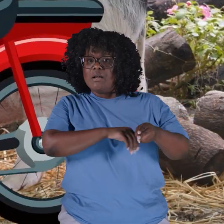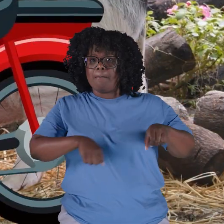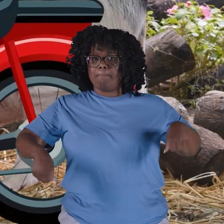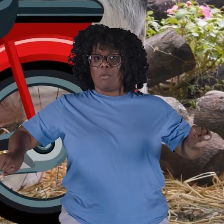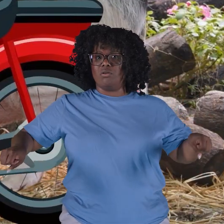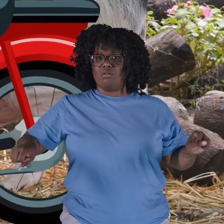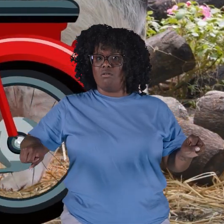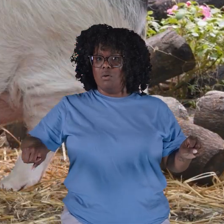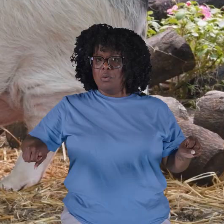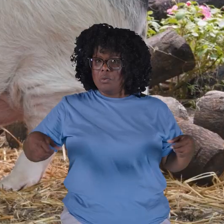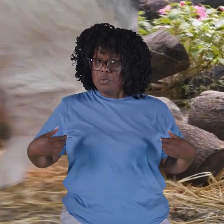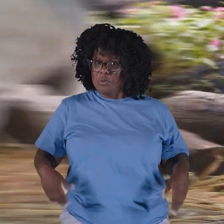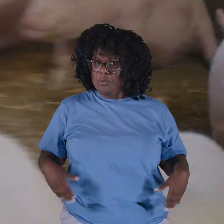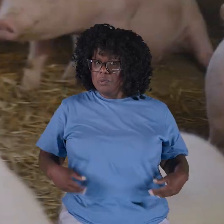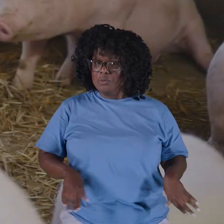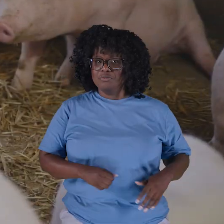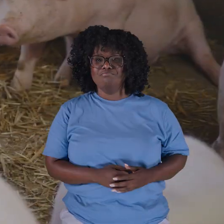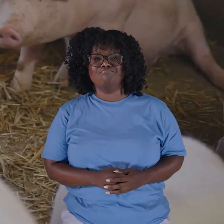a motorcycle.